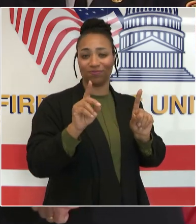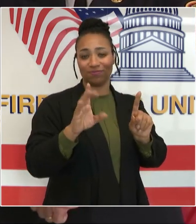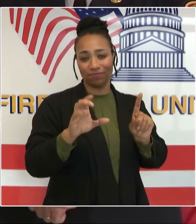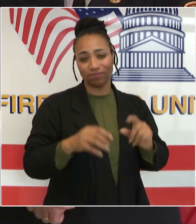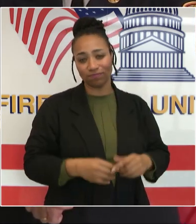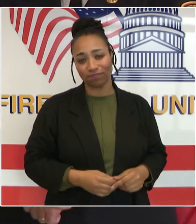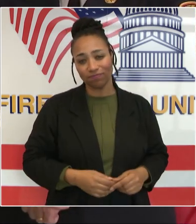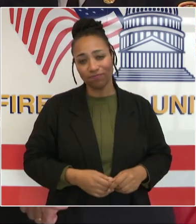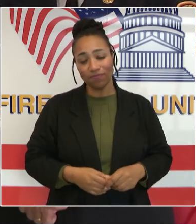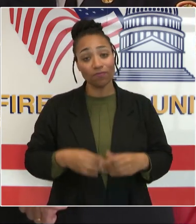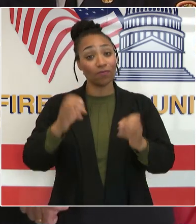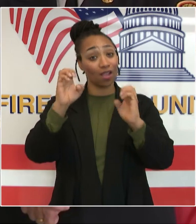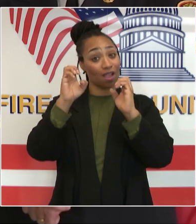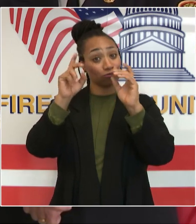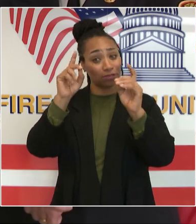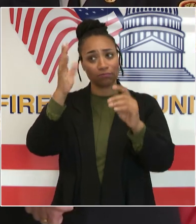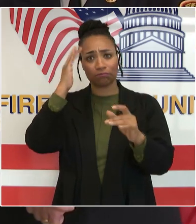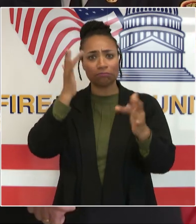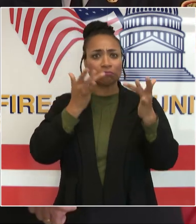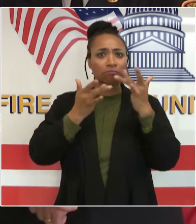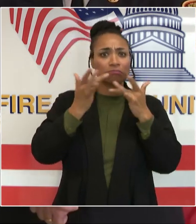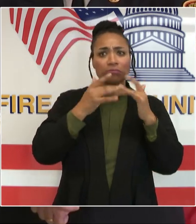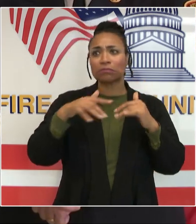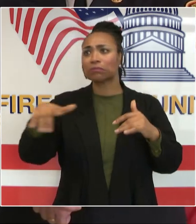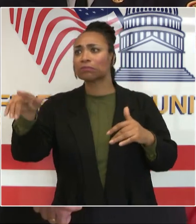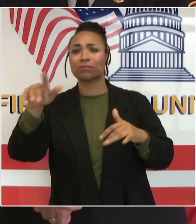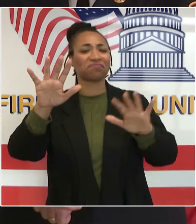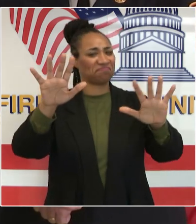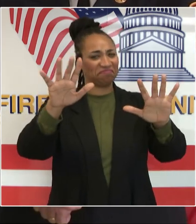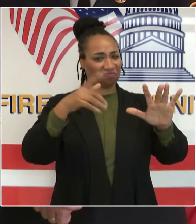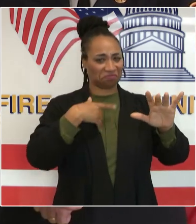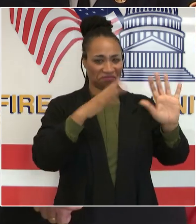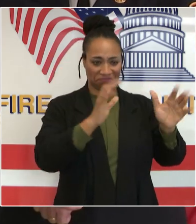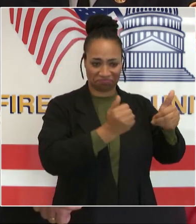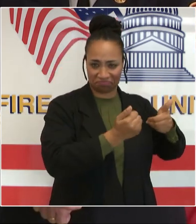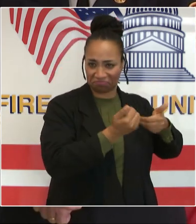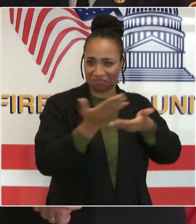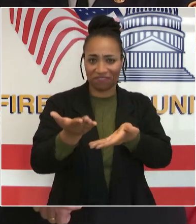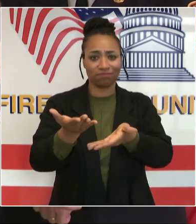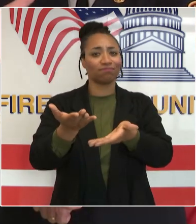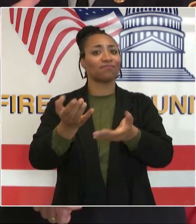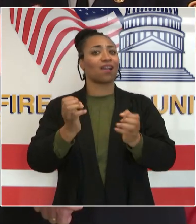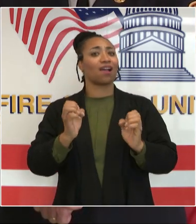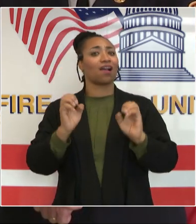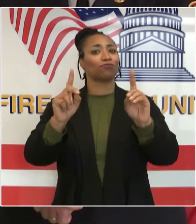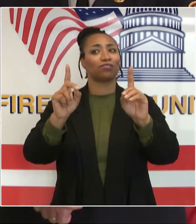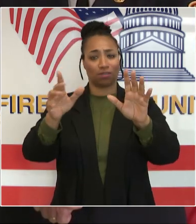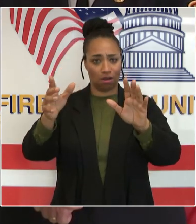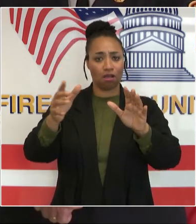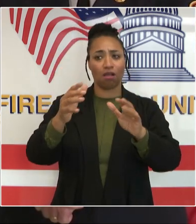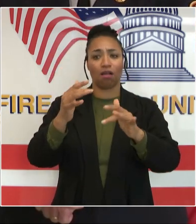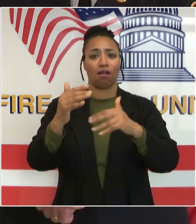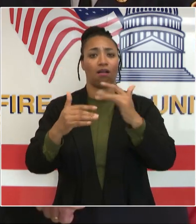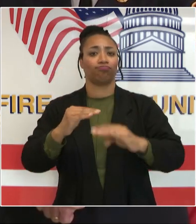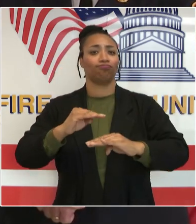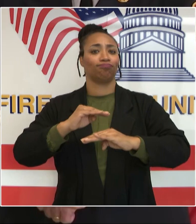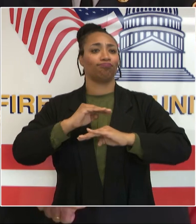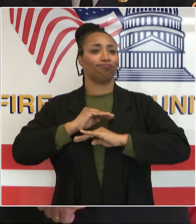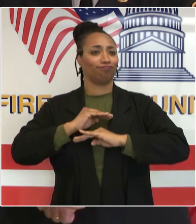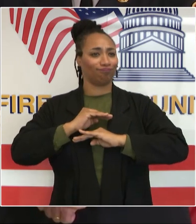critical needs. And we couldn't make this type of impact on our community without these partnerships that are on full display